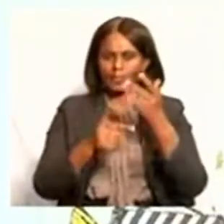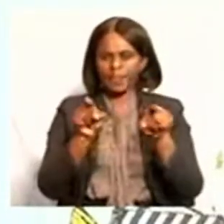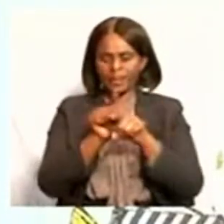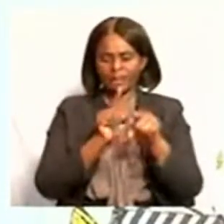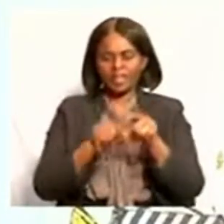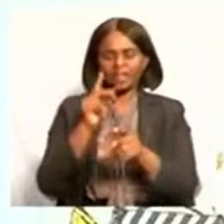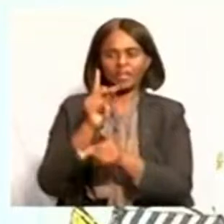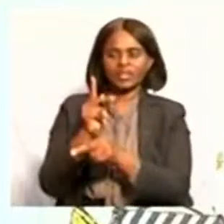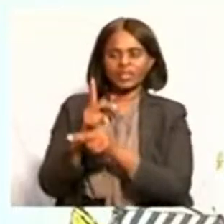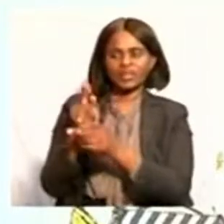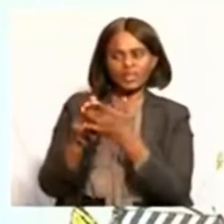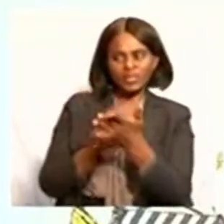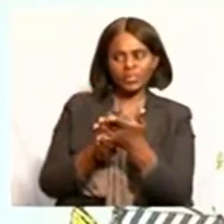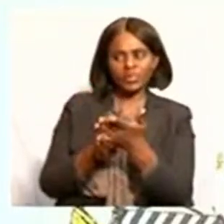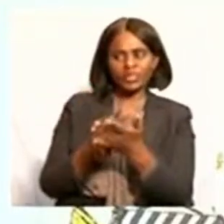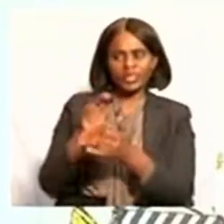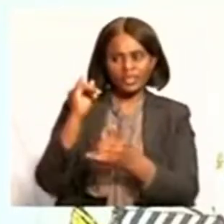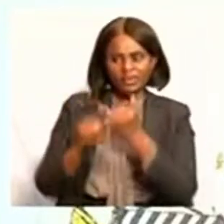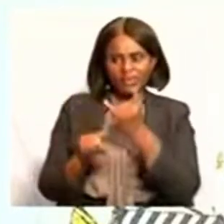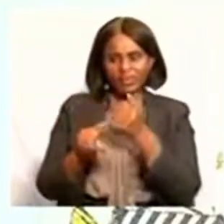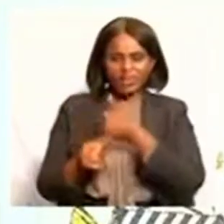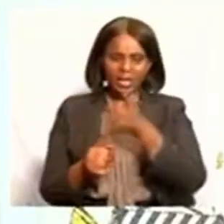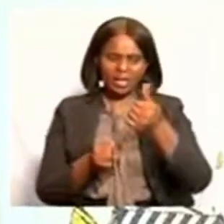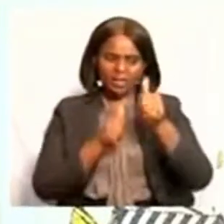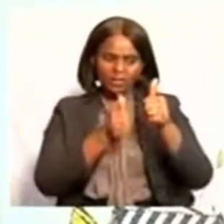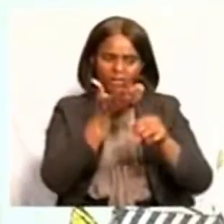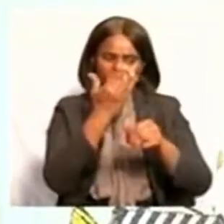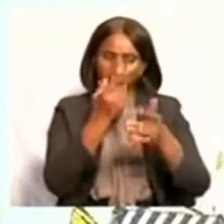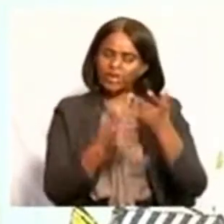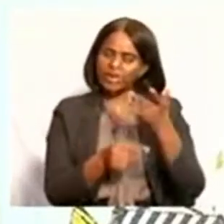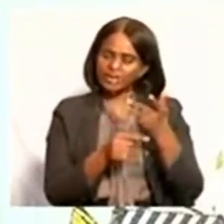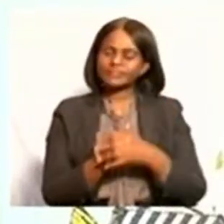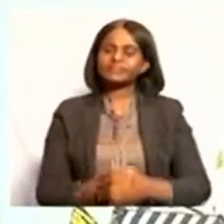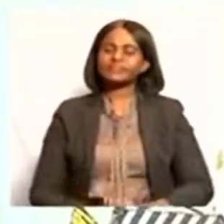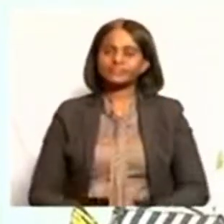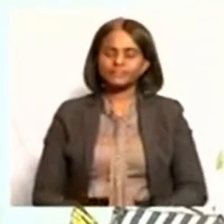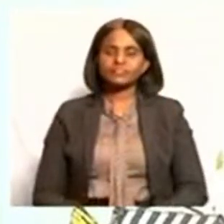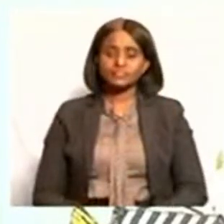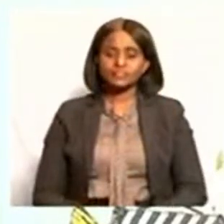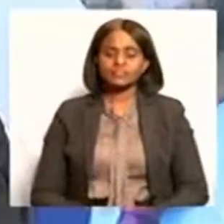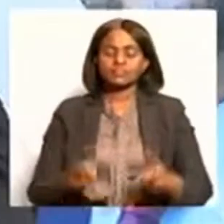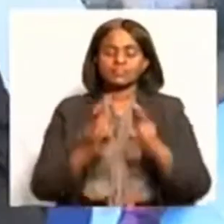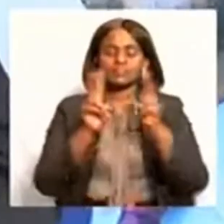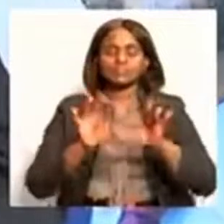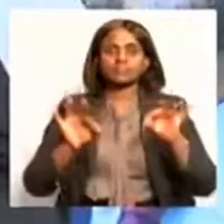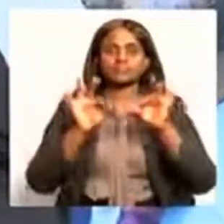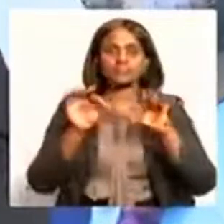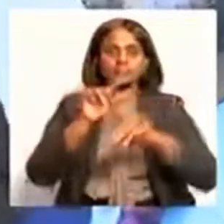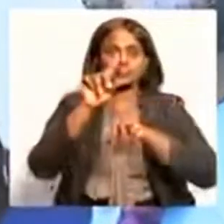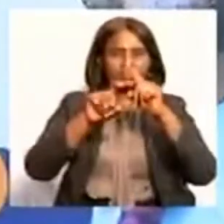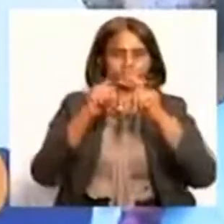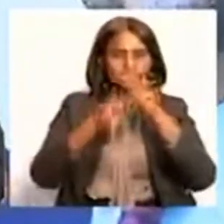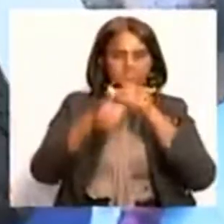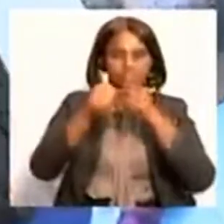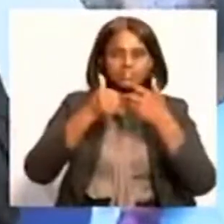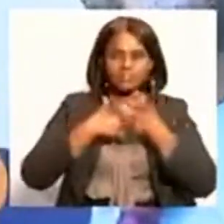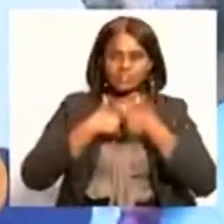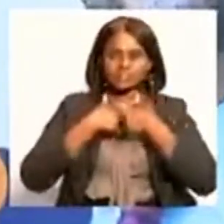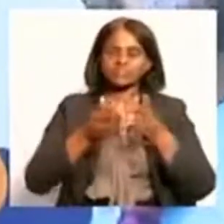the report, it ends there? What other follow-ups? That's a very important question, Julius, that you've asked. So